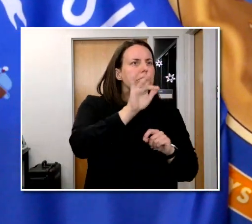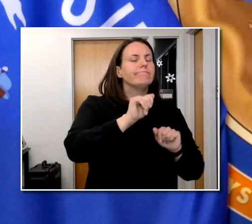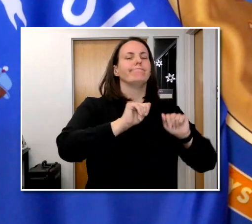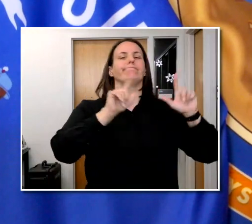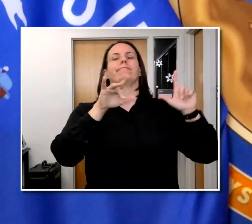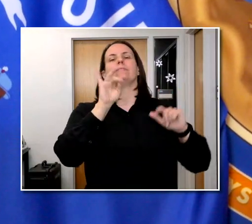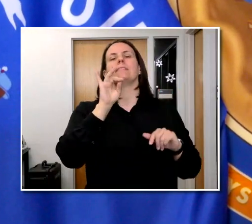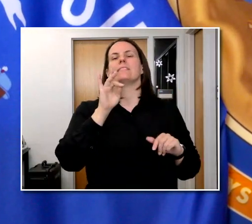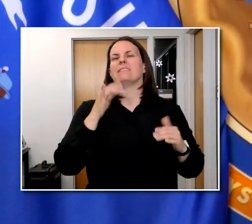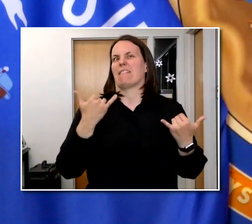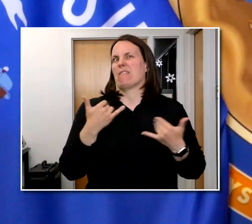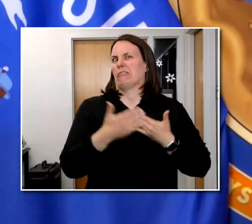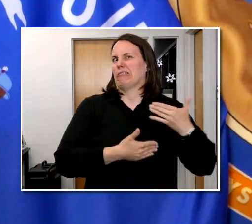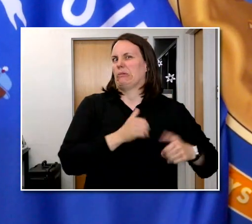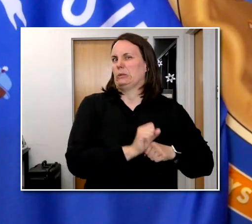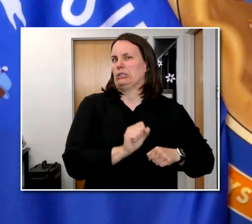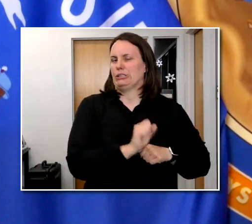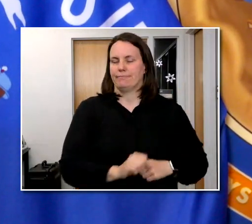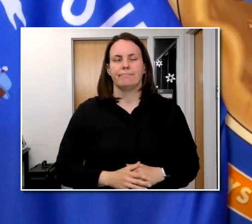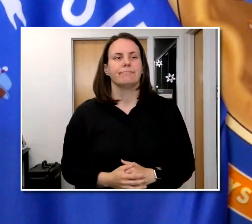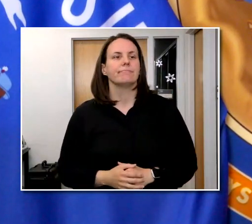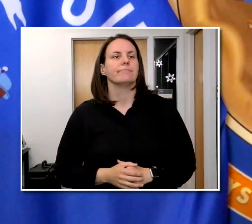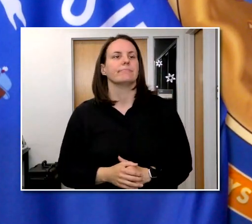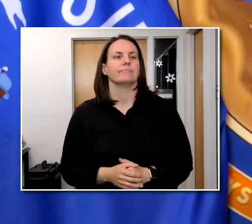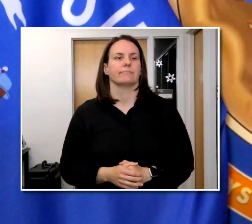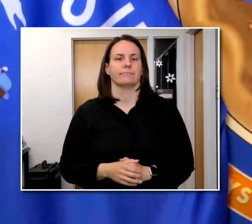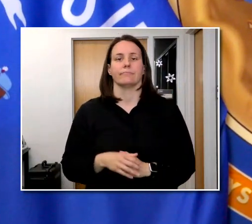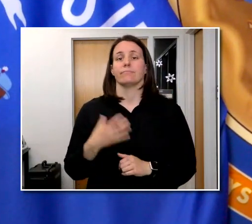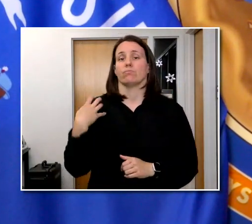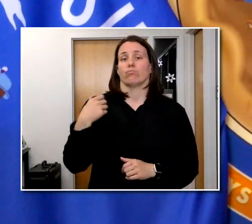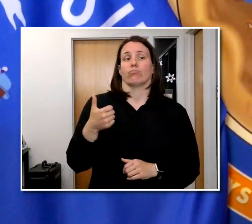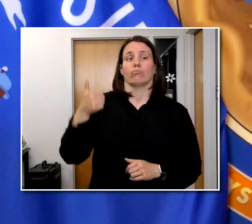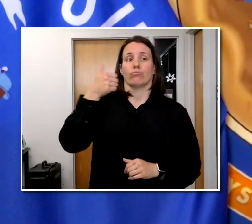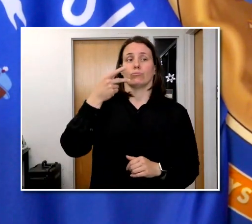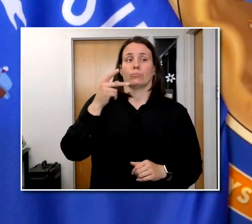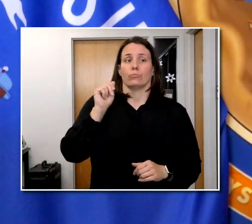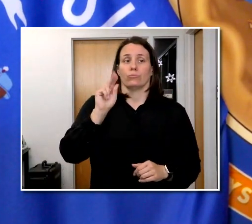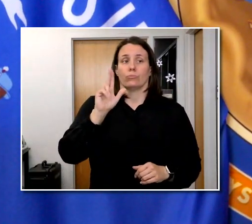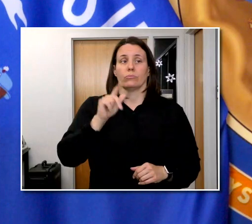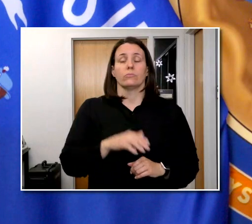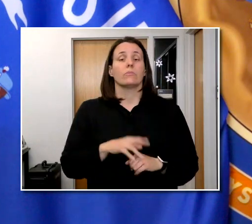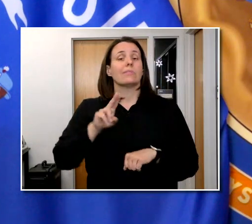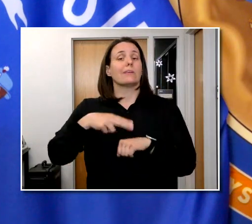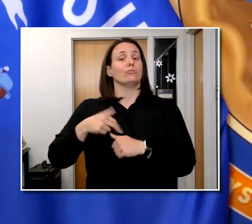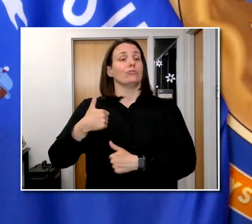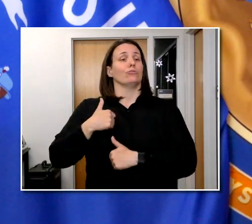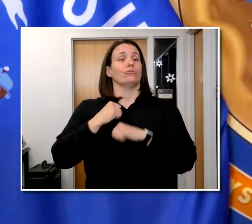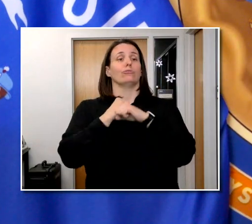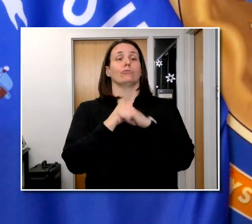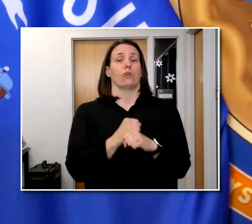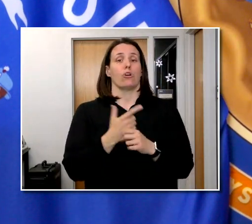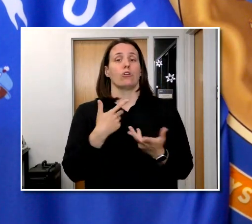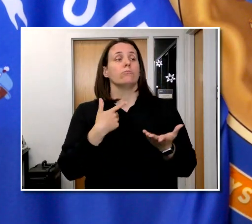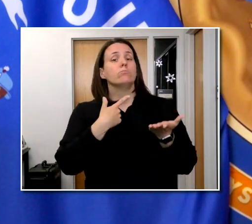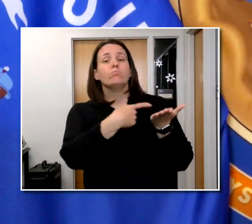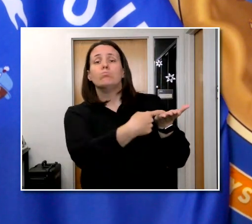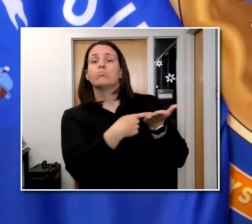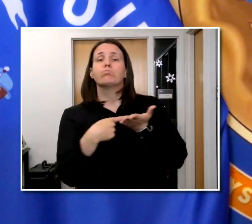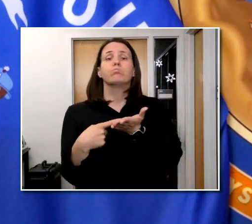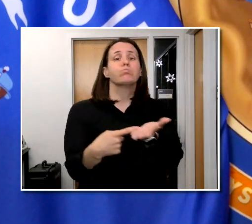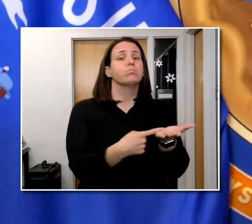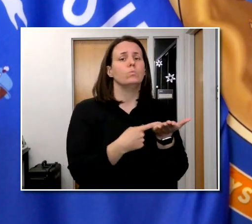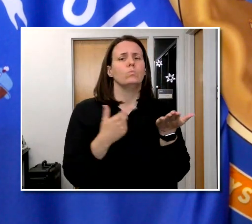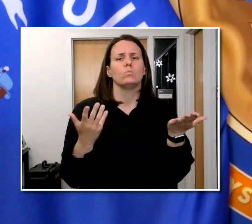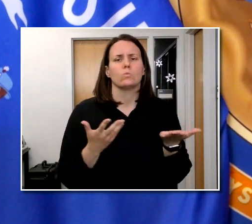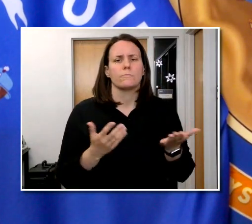In terms of the National Guard and our information sharing across the states, we do that in a number of ways, but one of the ways that has been